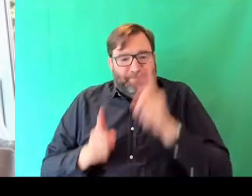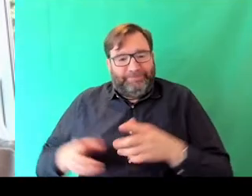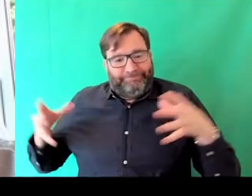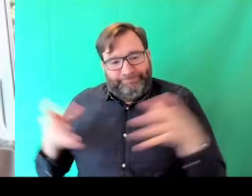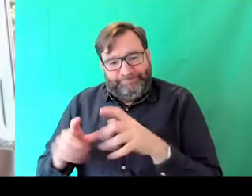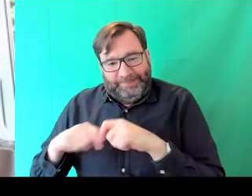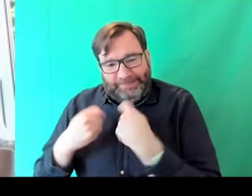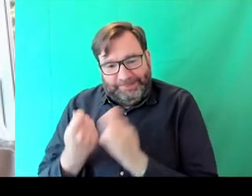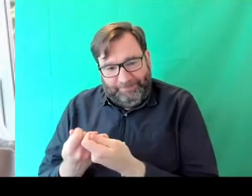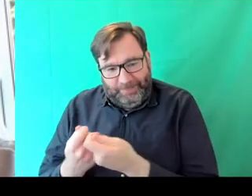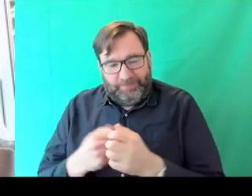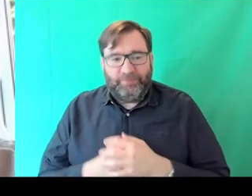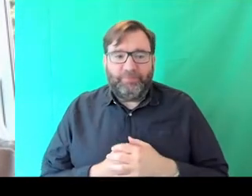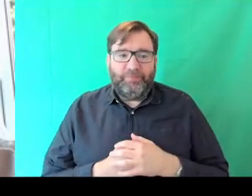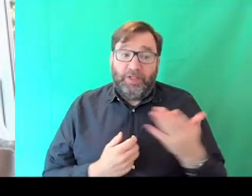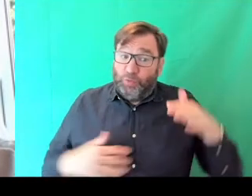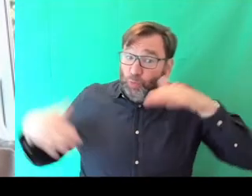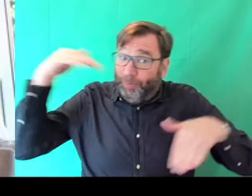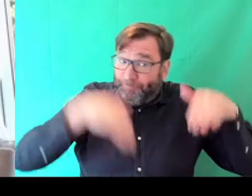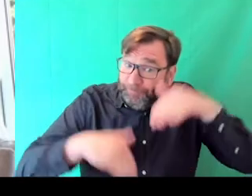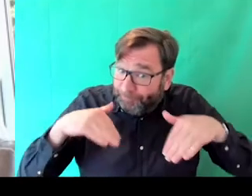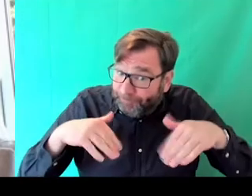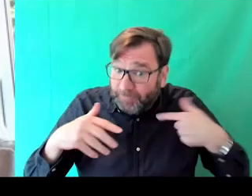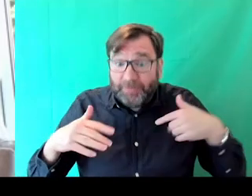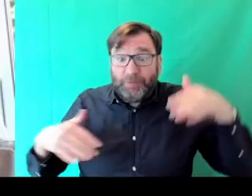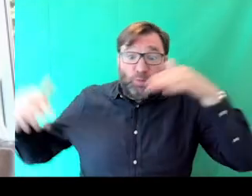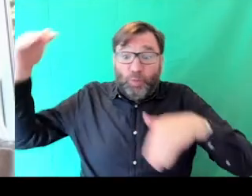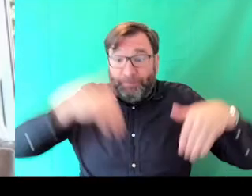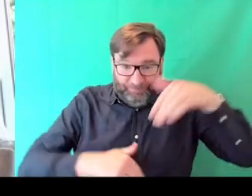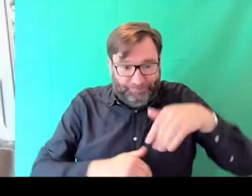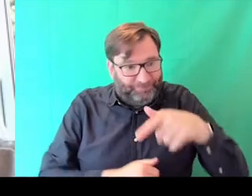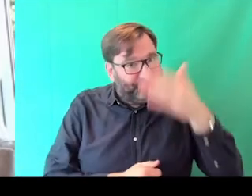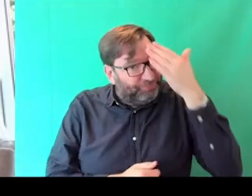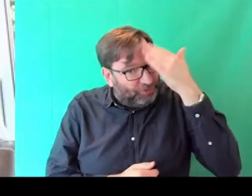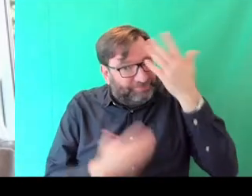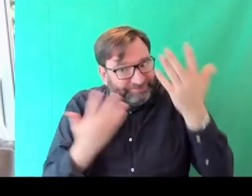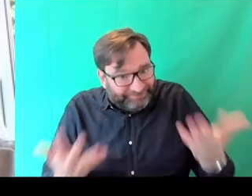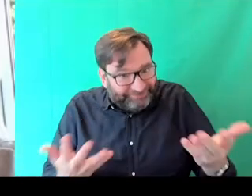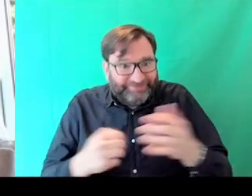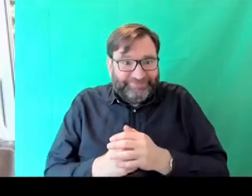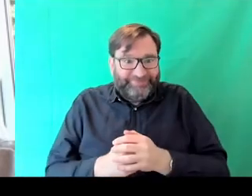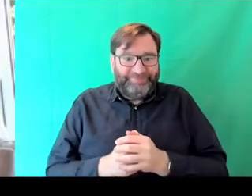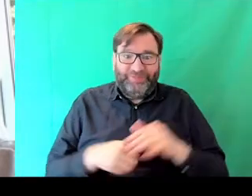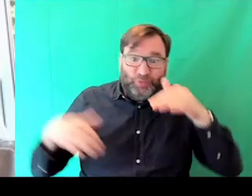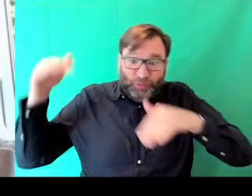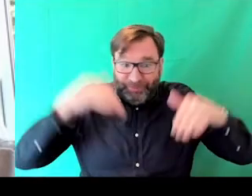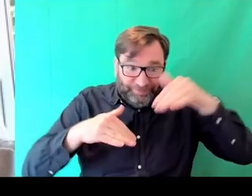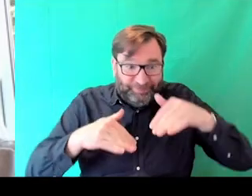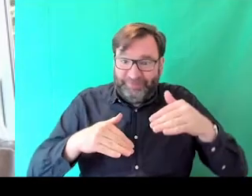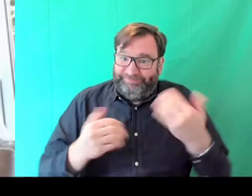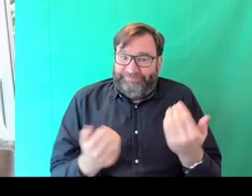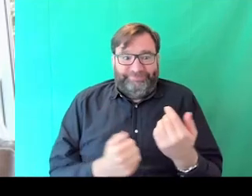on the podium that you didn't get there alone. And that's something that I really do think has translated really